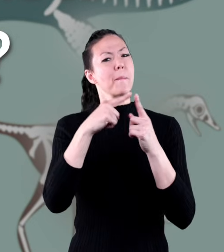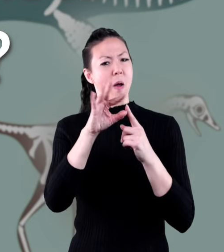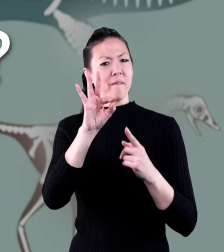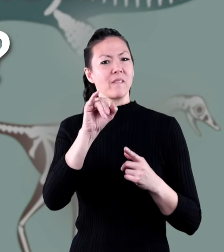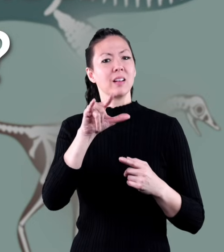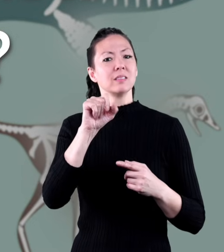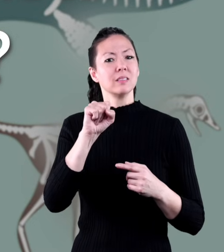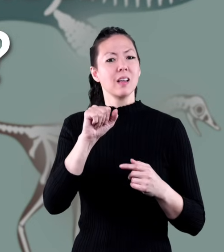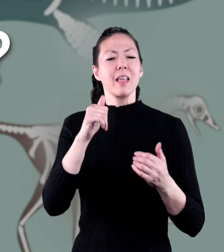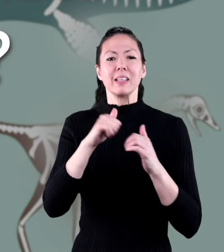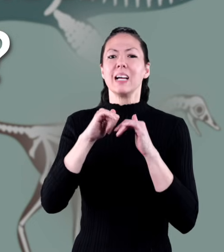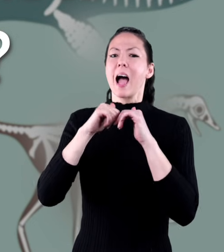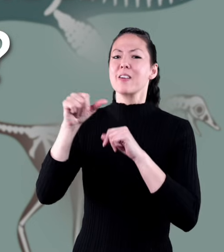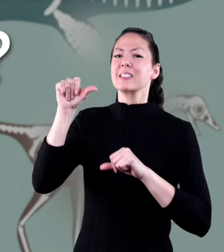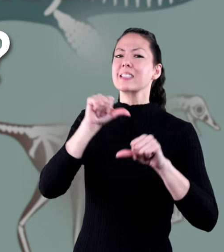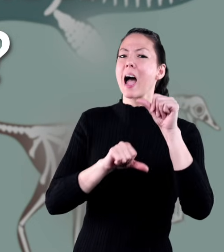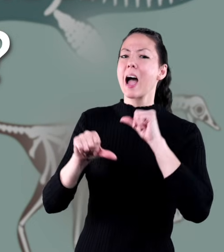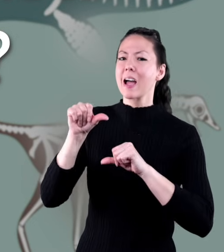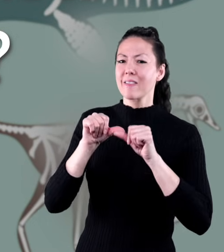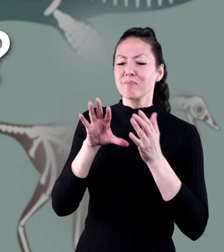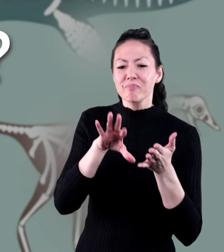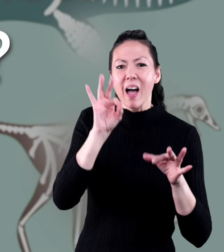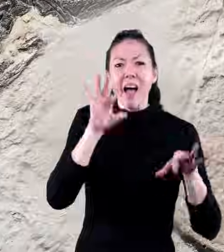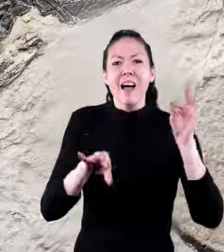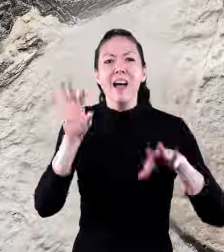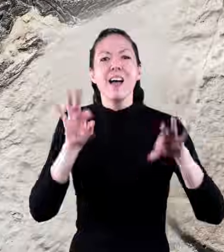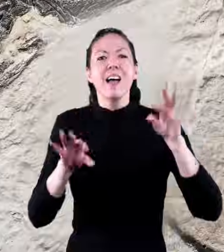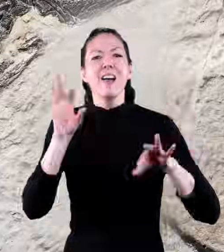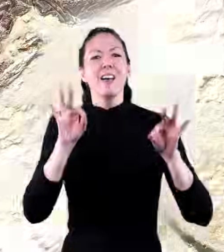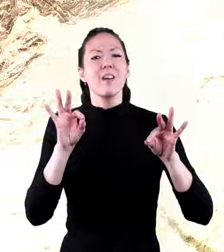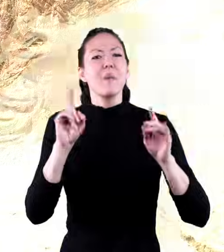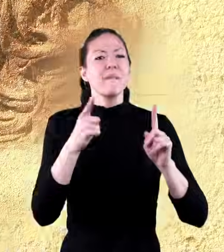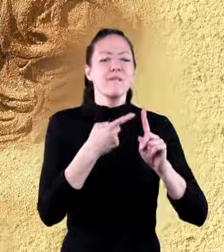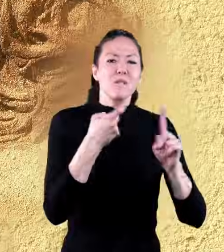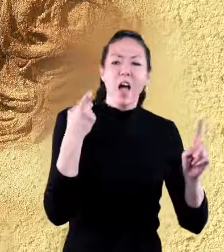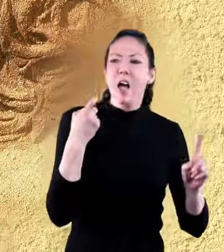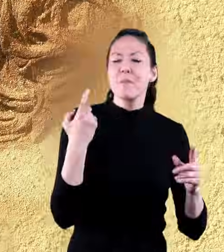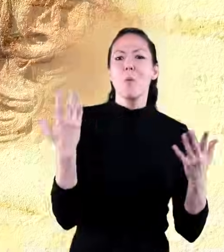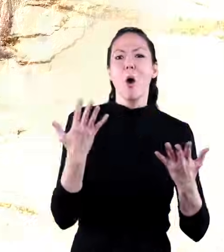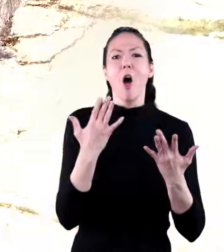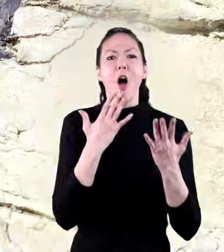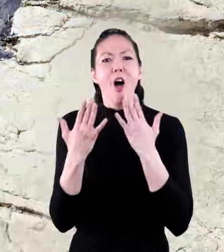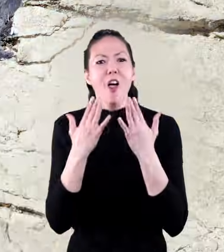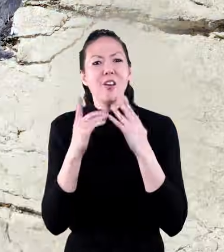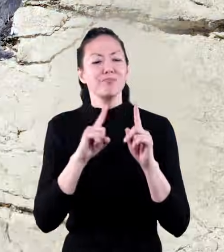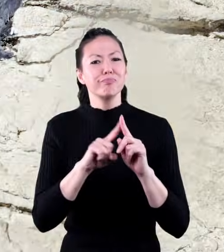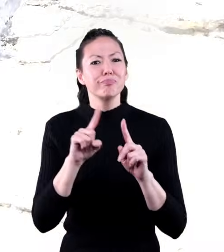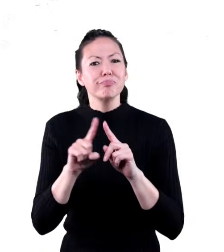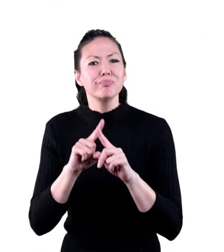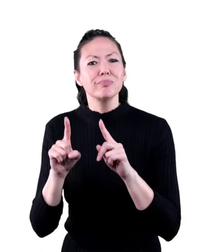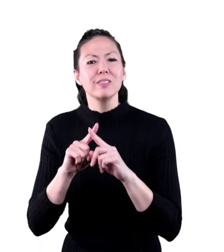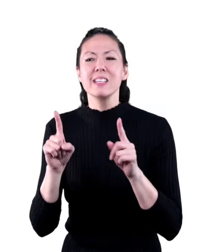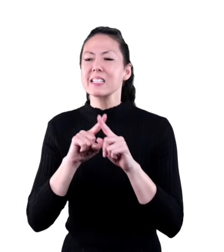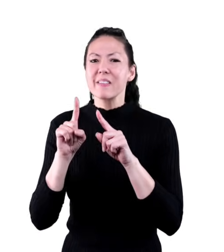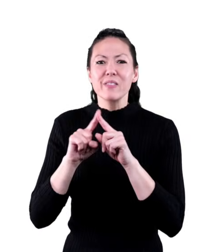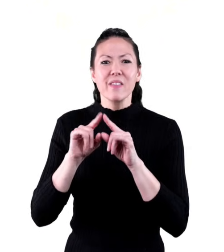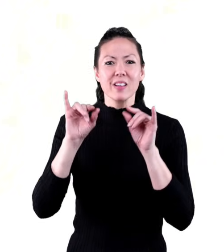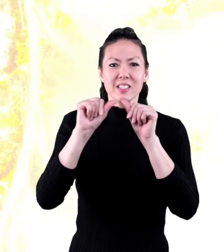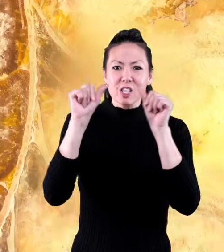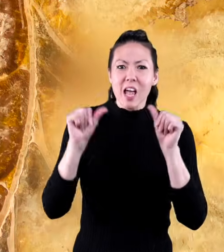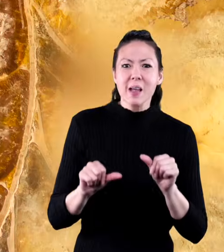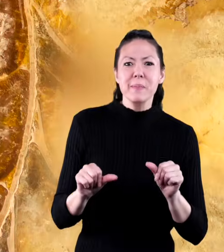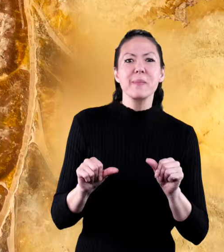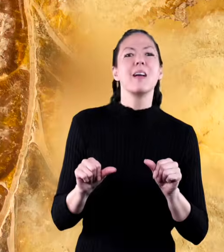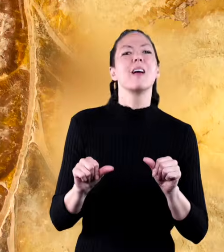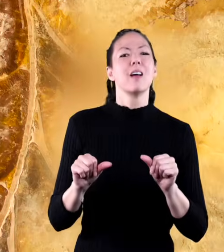how do scientists go about finding them? Fossils come in many different colors and take many different forms,